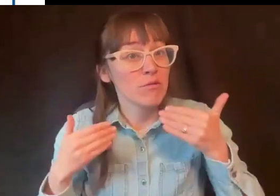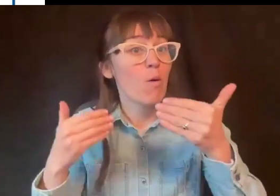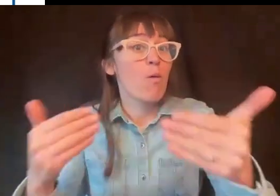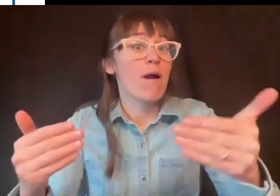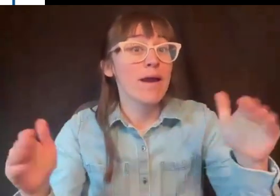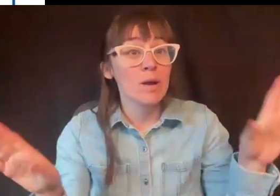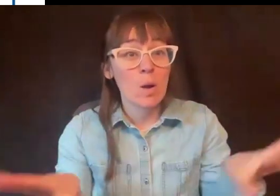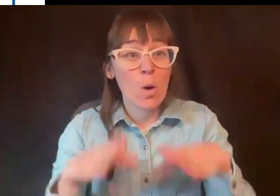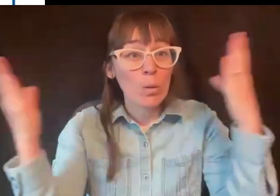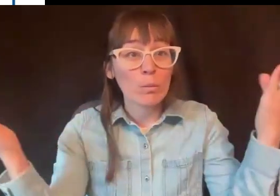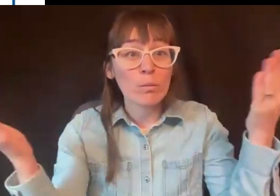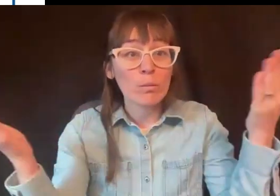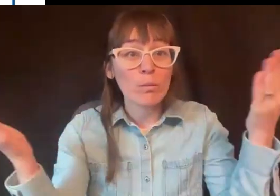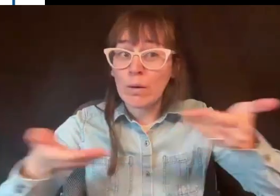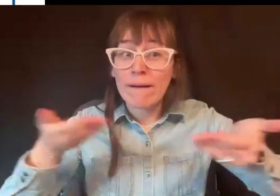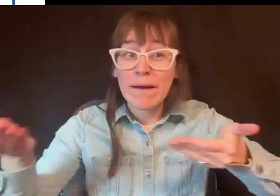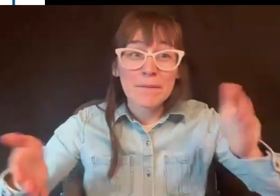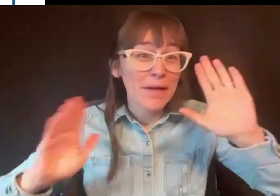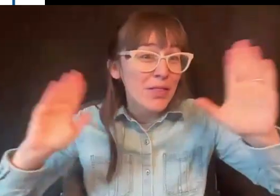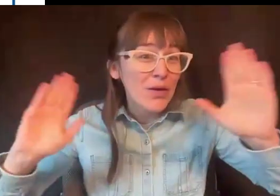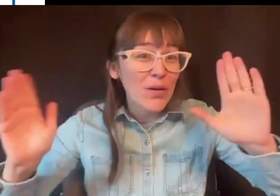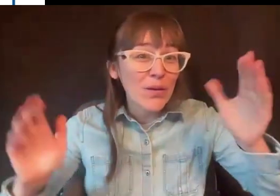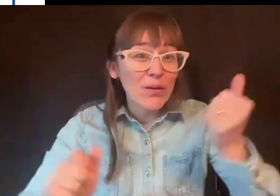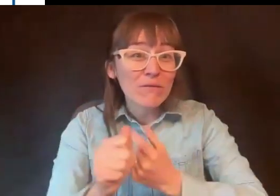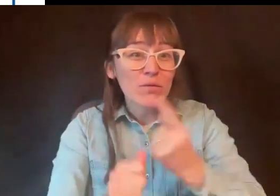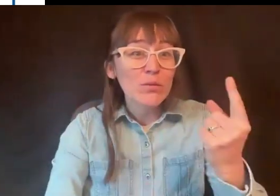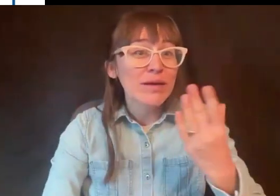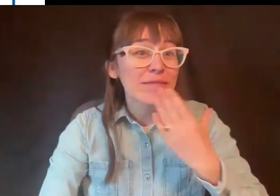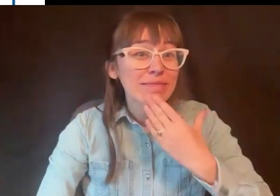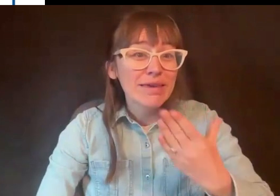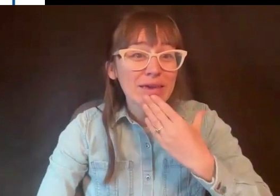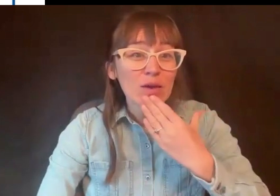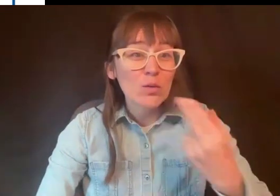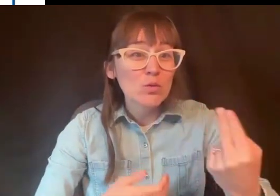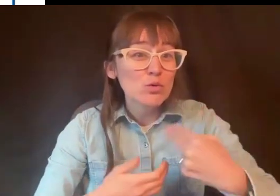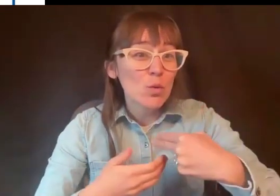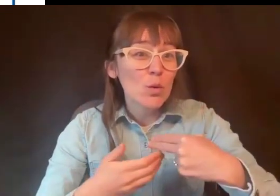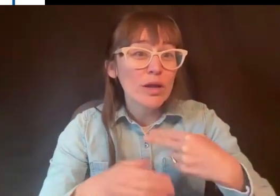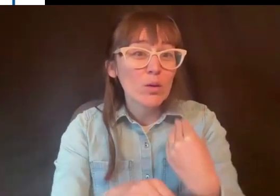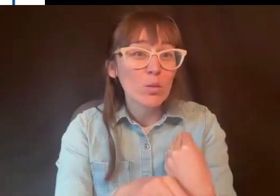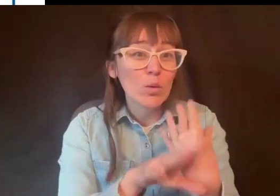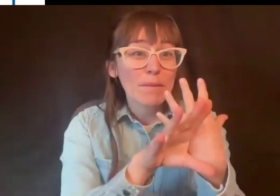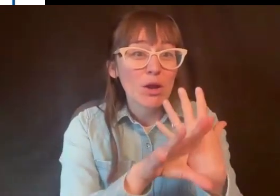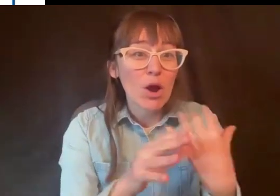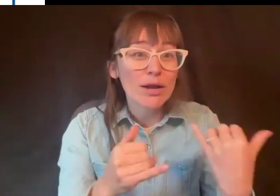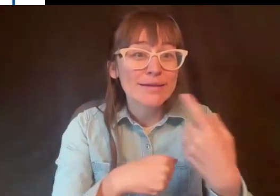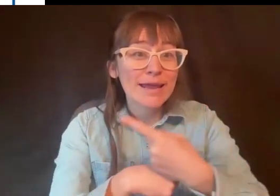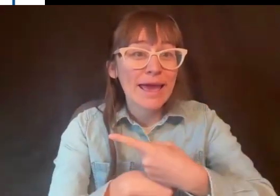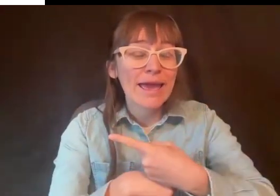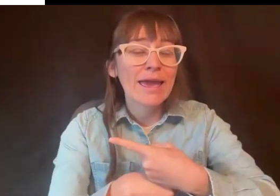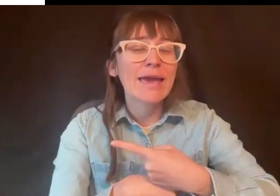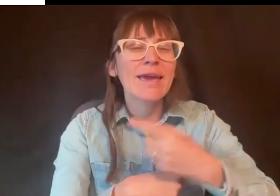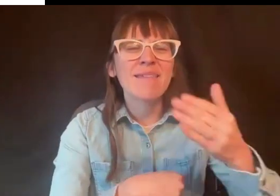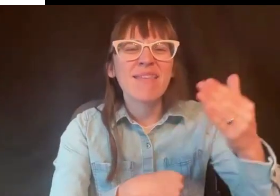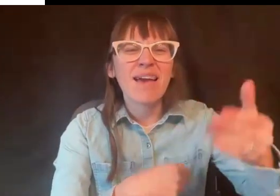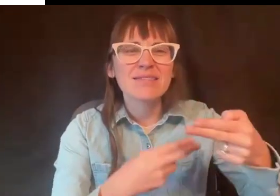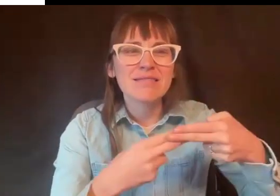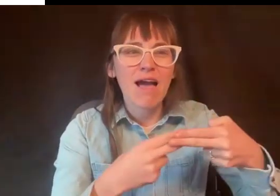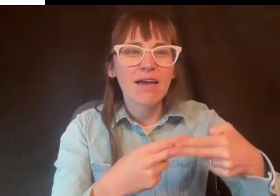Welcome, everybody. Hello. Thank you for joining us for our webinar today. If we can go to the next